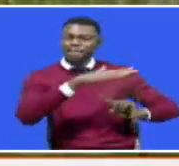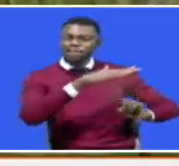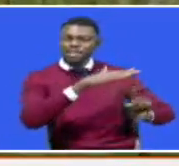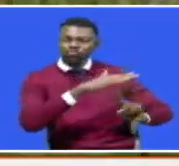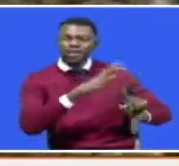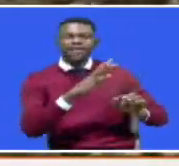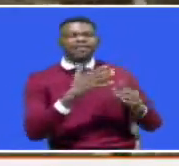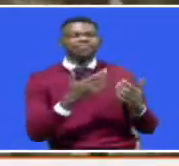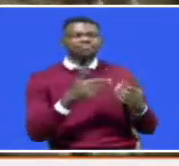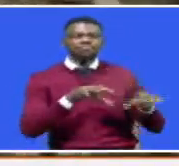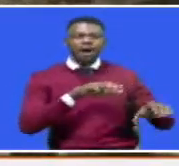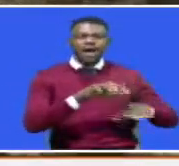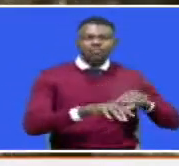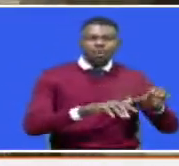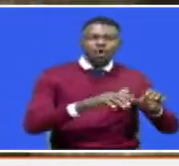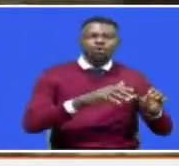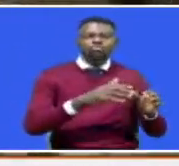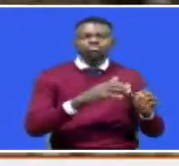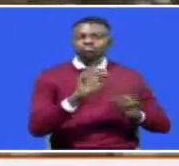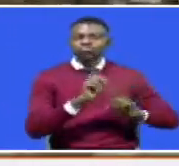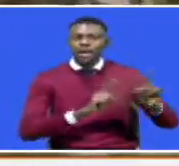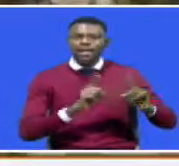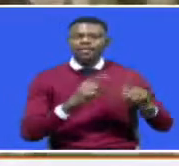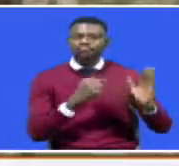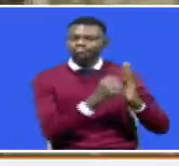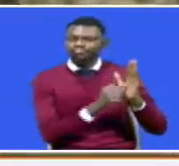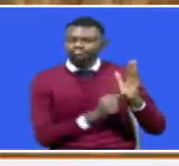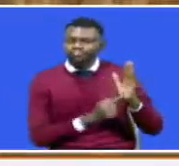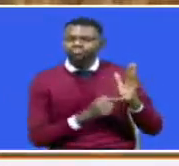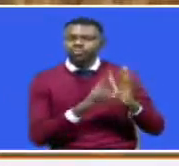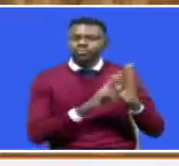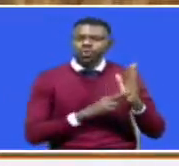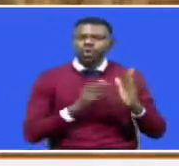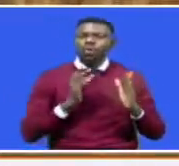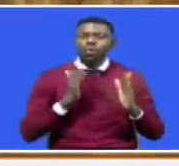Tourism and Heritage will be launched sooner than rather later. Stakeholders have